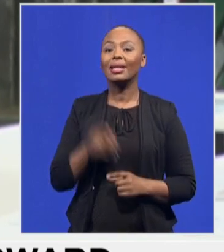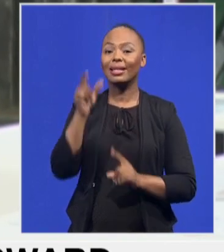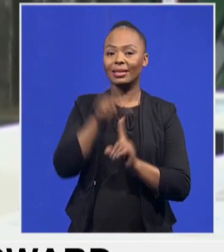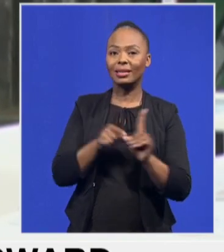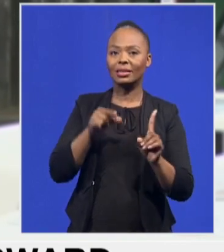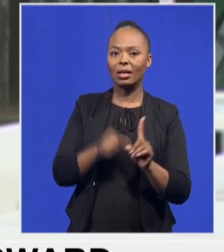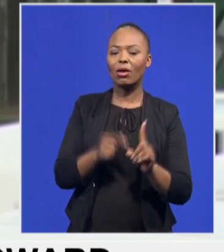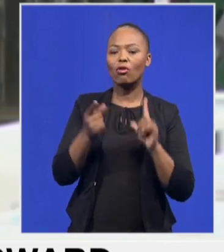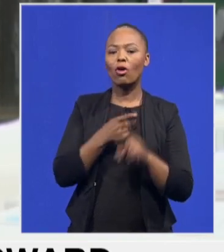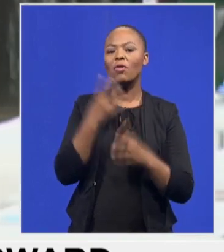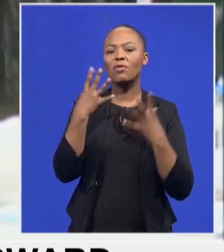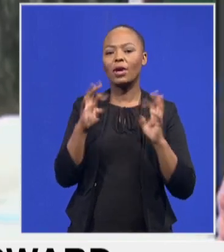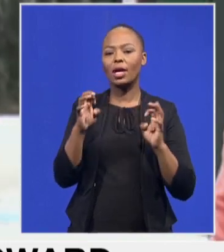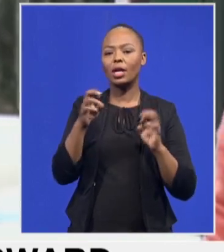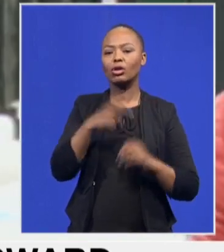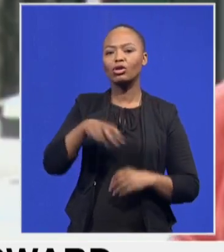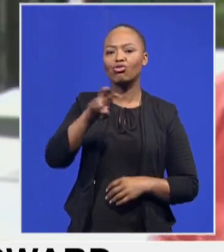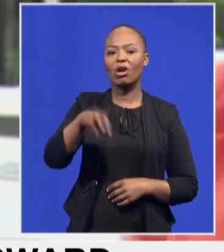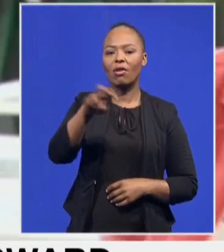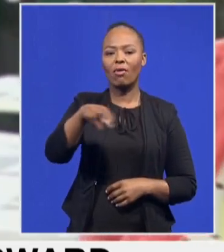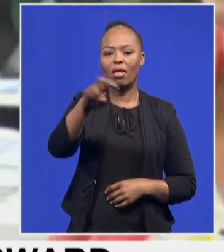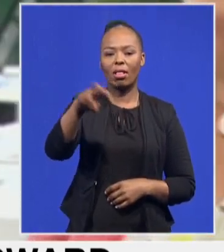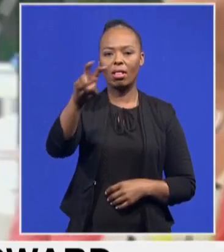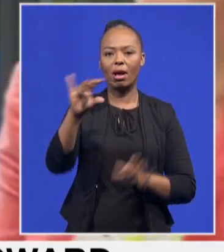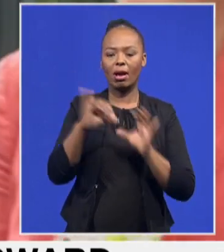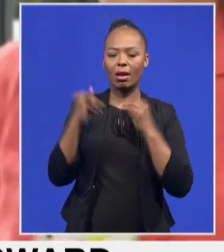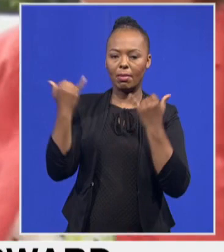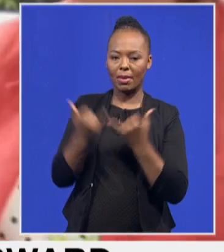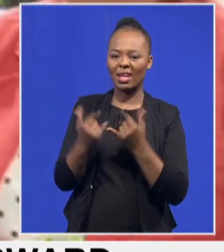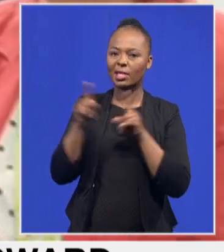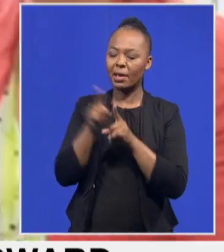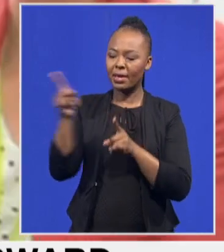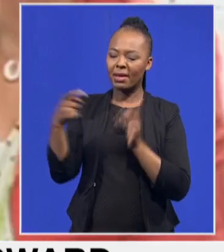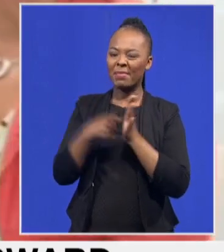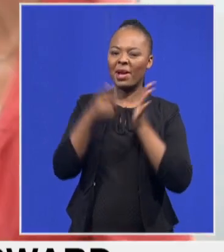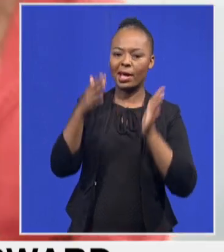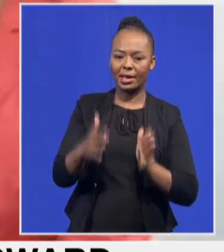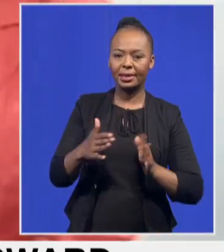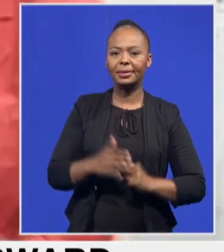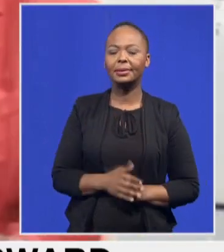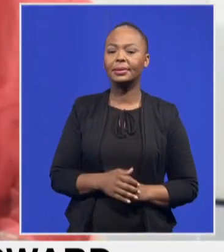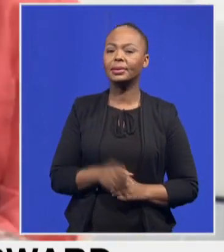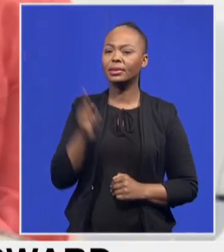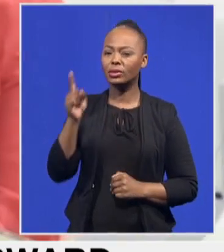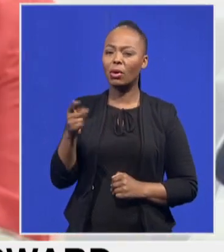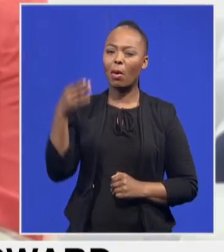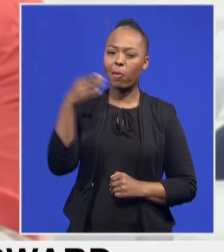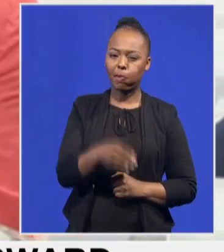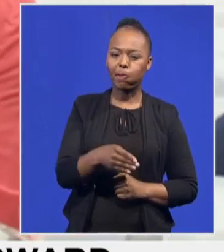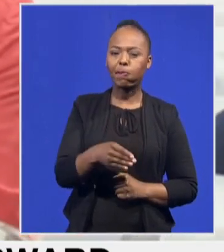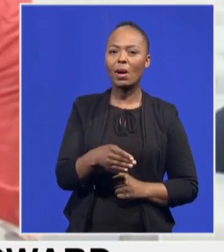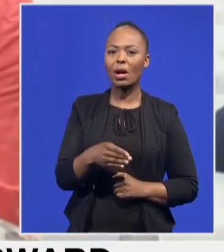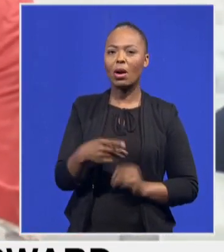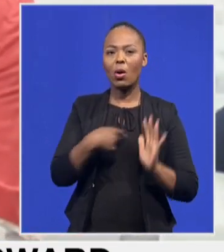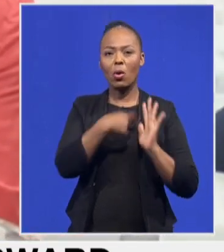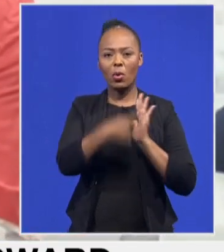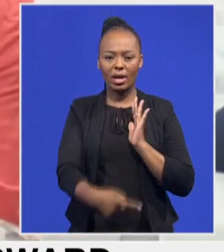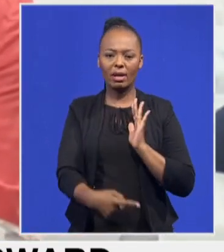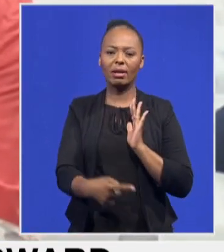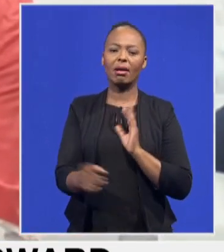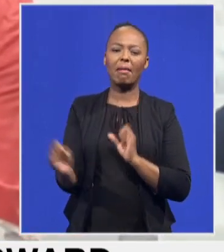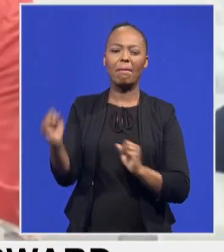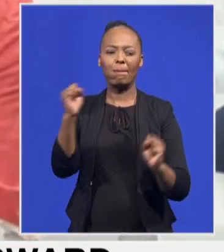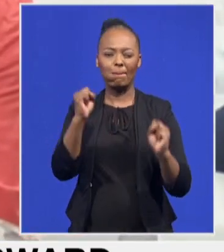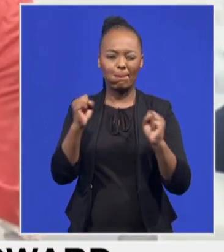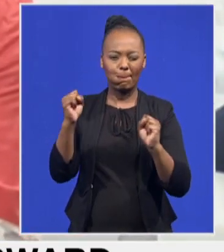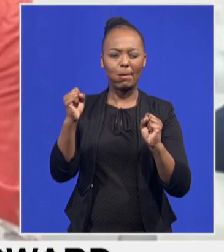to Travel, and she is also a buyer. Karen, you've obviously been here for this whole week talking and